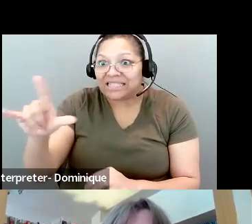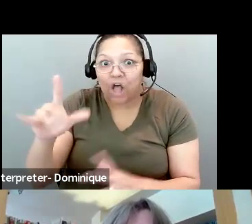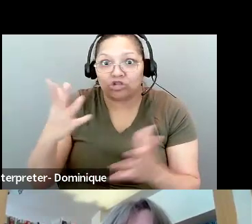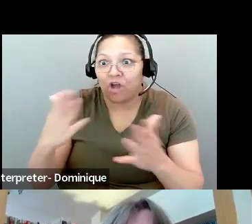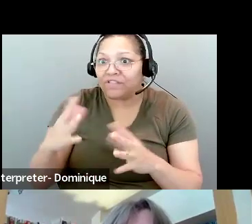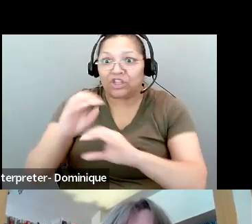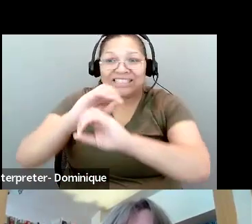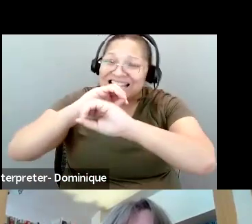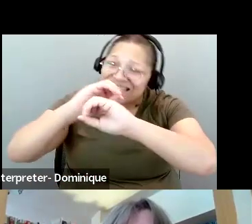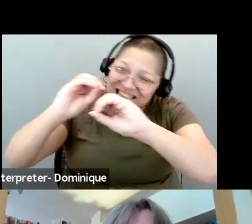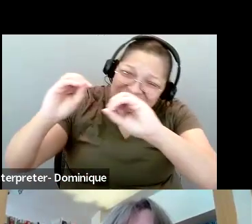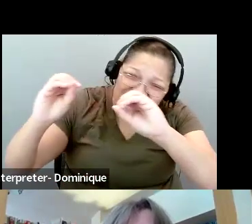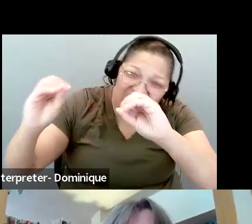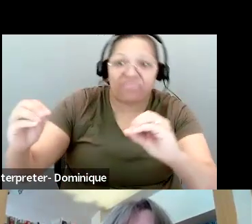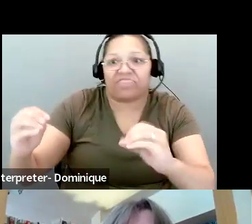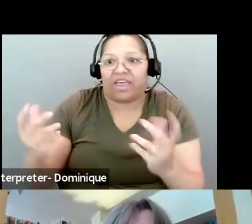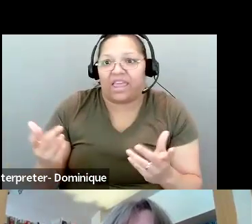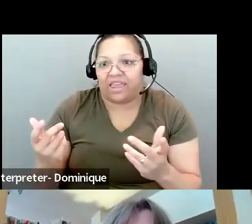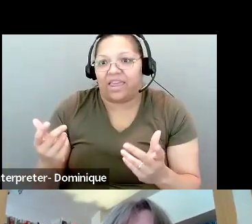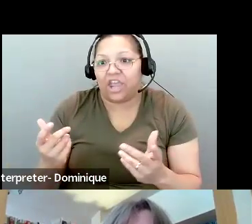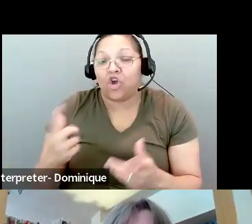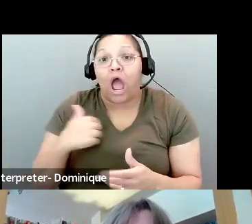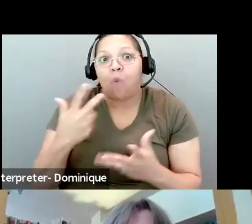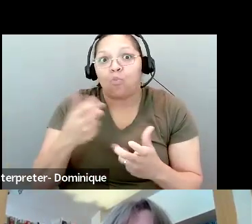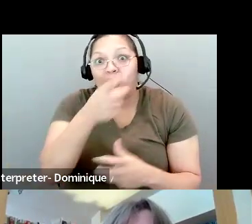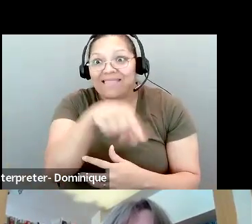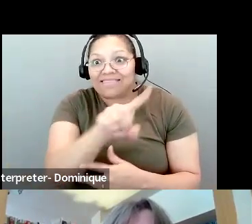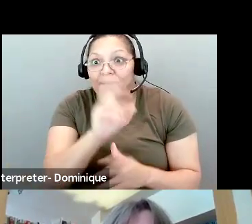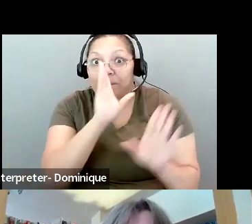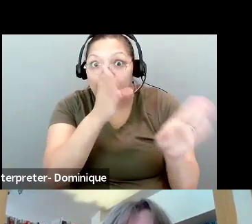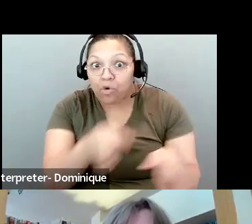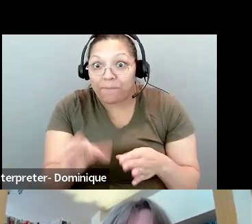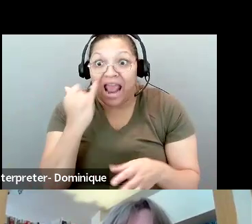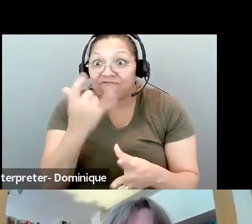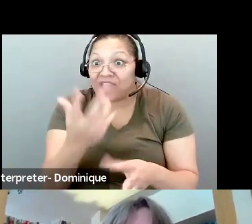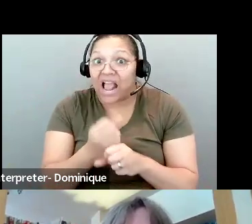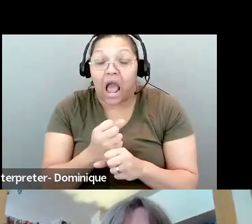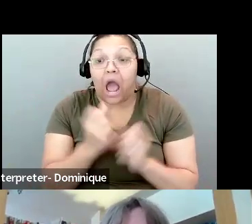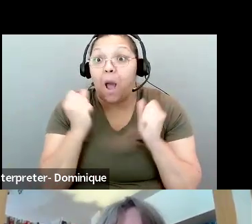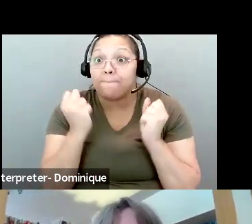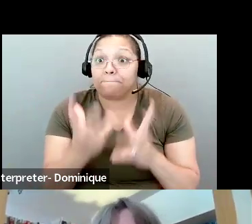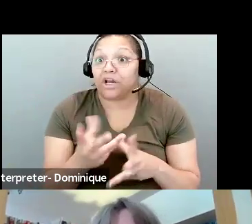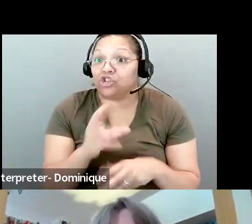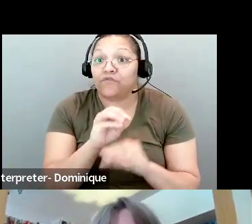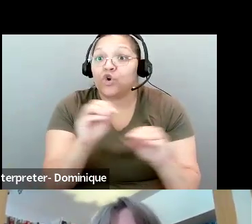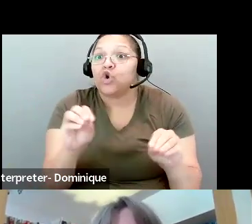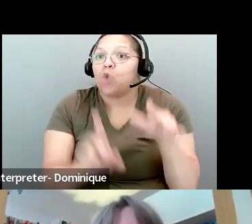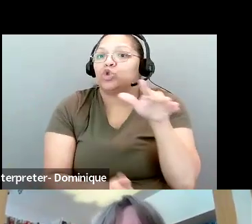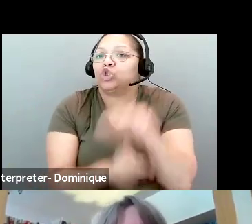nothing. So I wanted them to be prepared if they get a bunch of, you know, no-shows at the hotel.